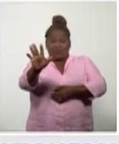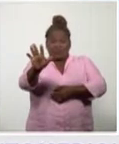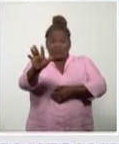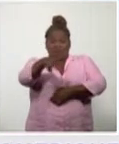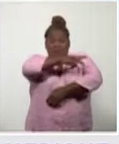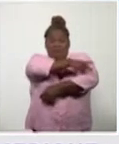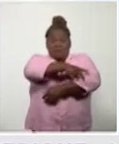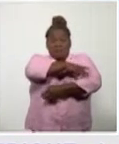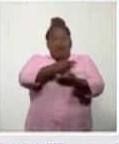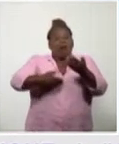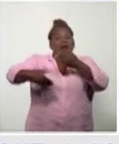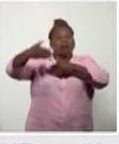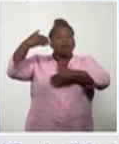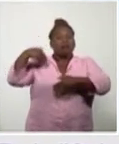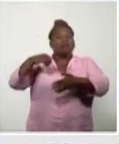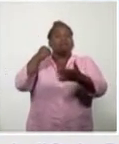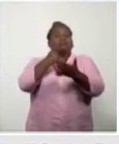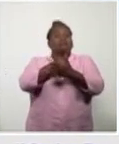185 countries,